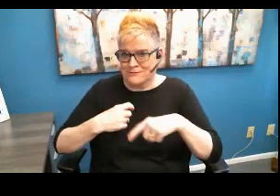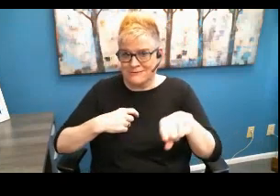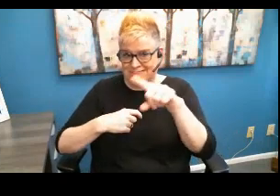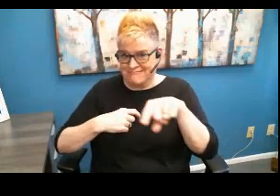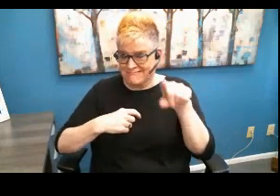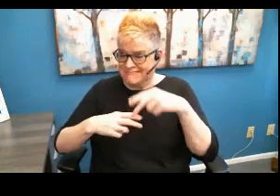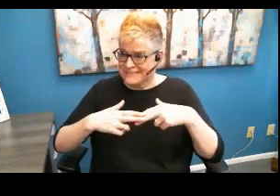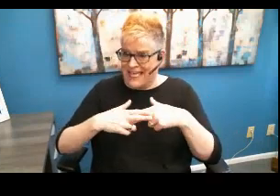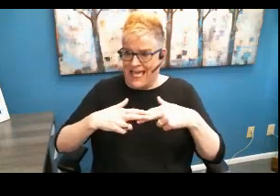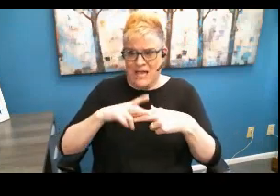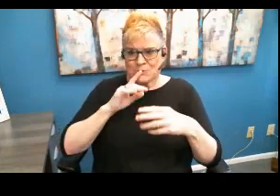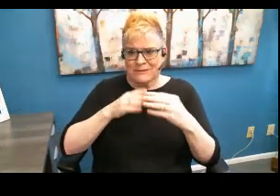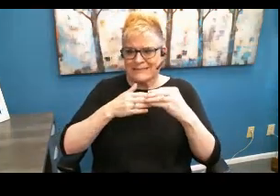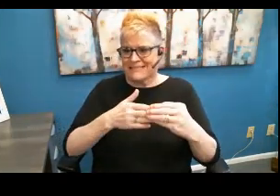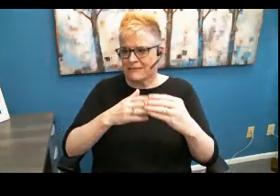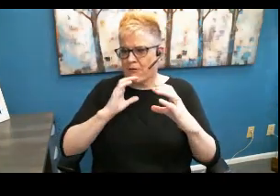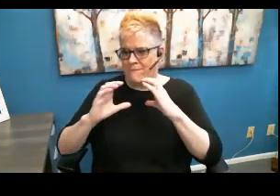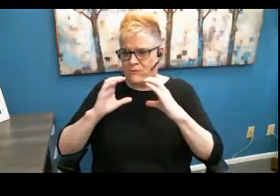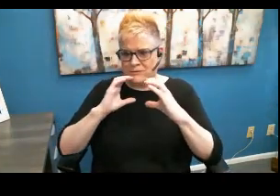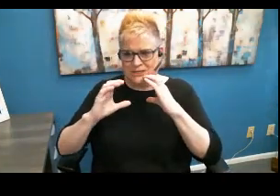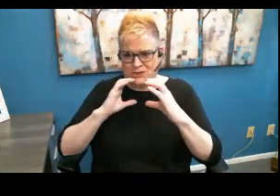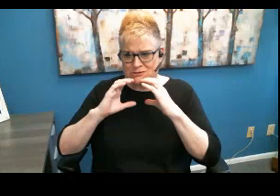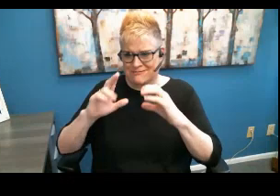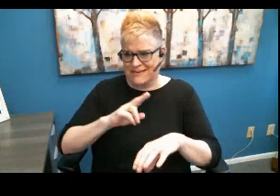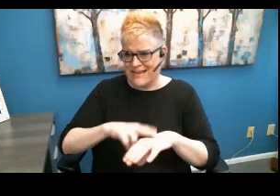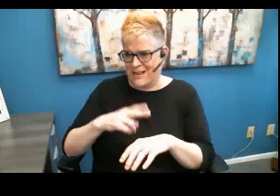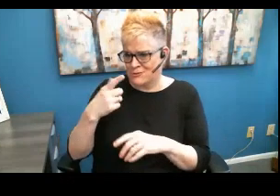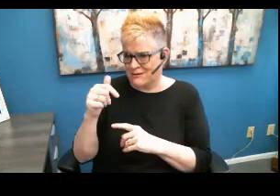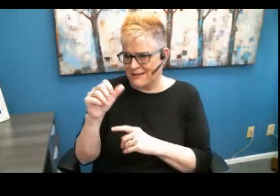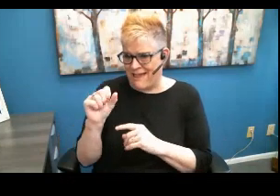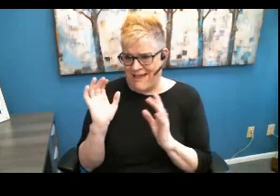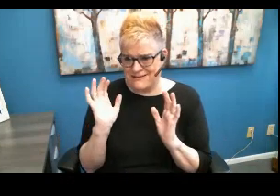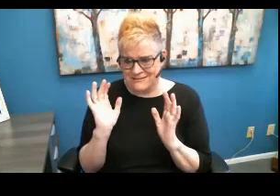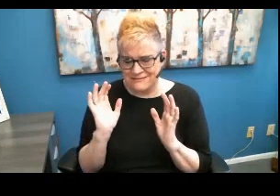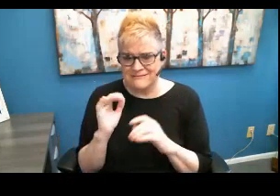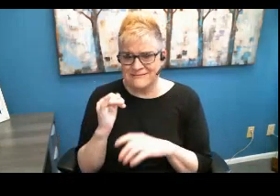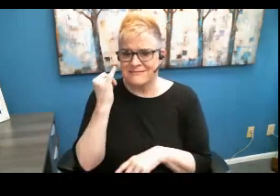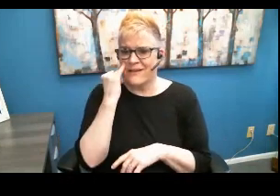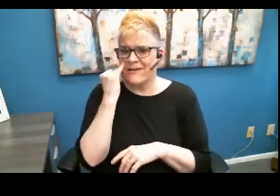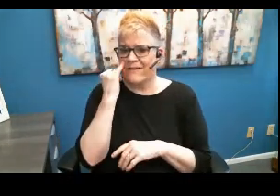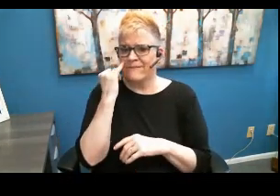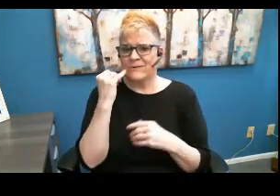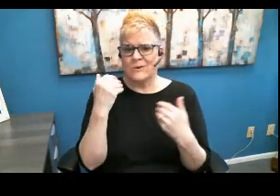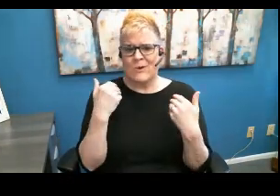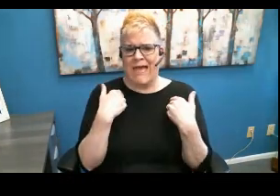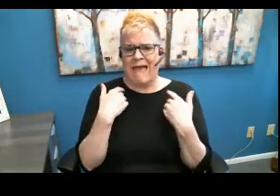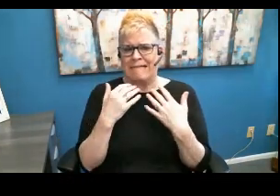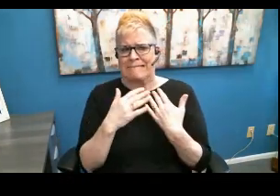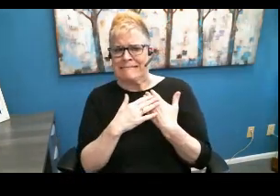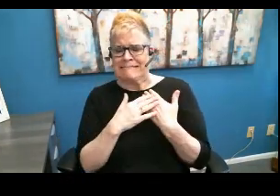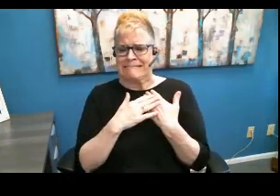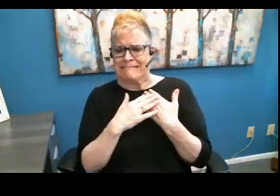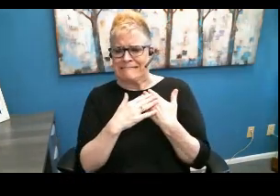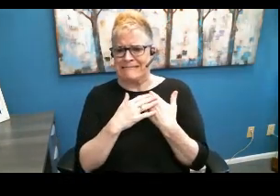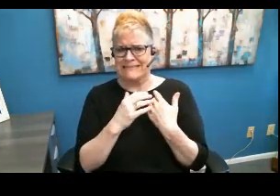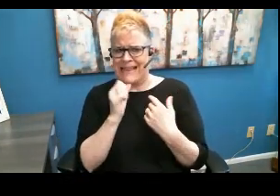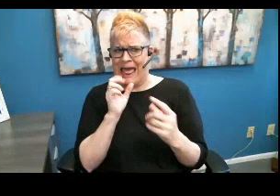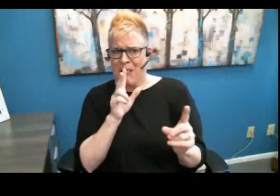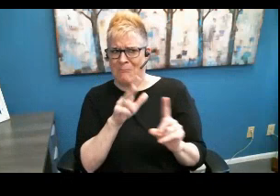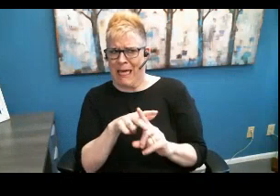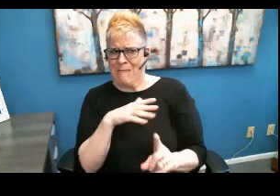designed to really lead a conversation in natural gas. And even if you have some type of tangential question, you think maybe it doesn't